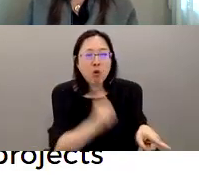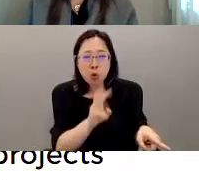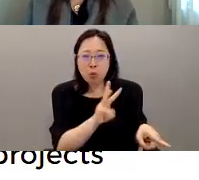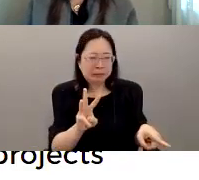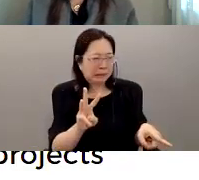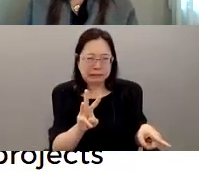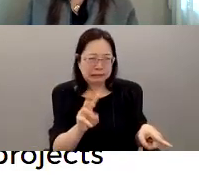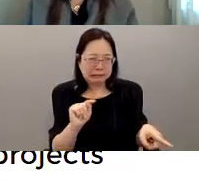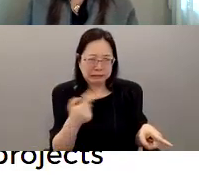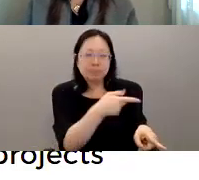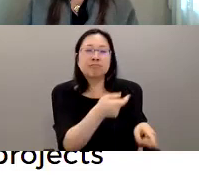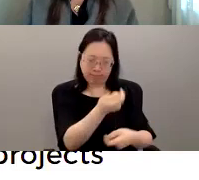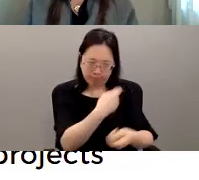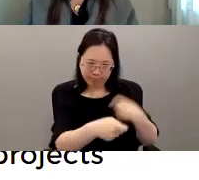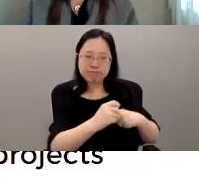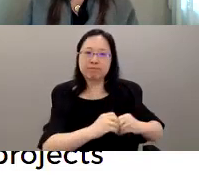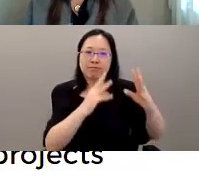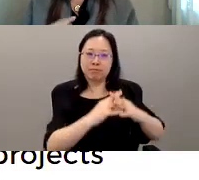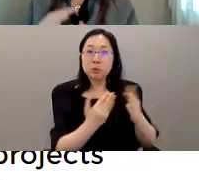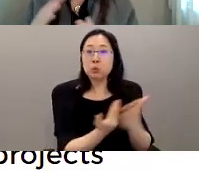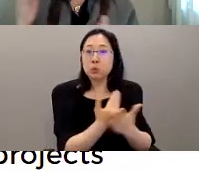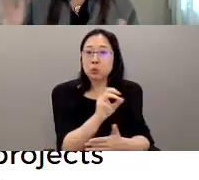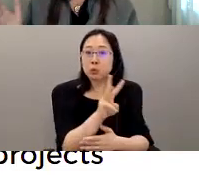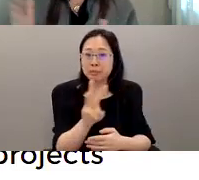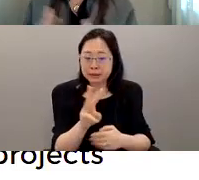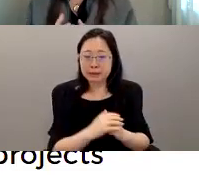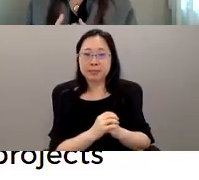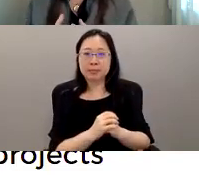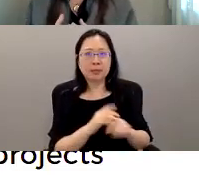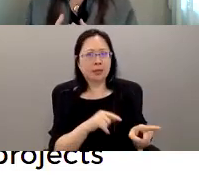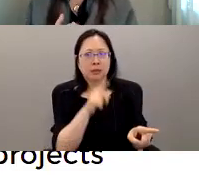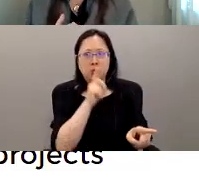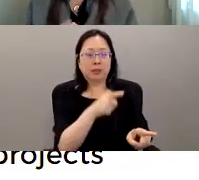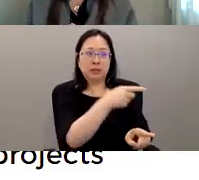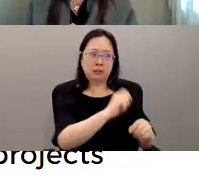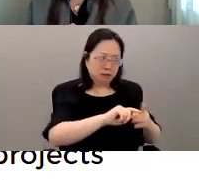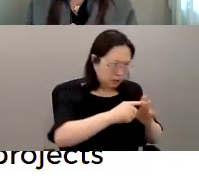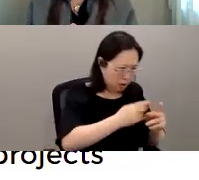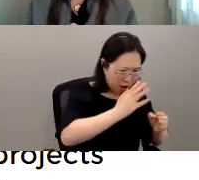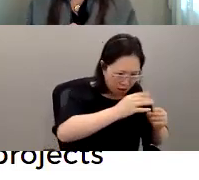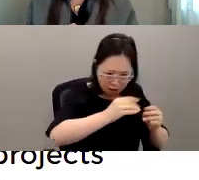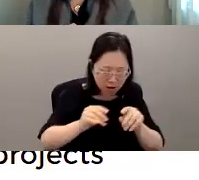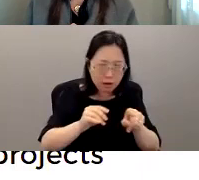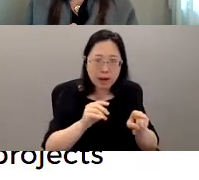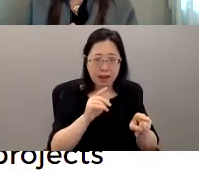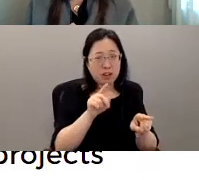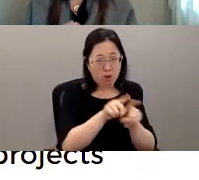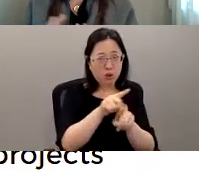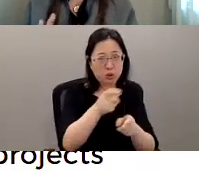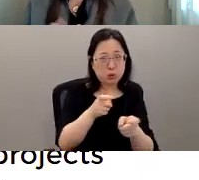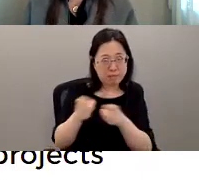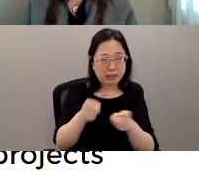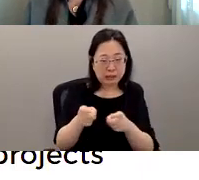website. Susan took the lead on this project from truly the start to the finish, including managing a